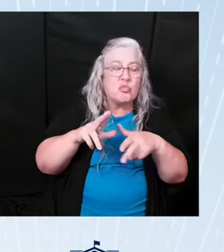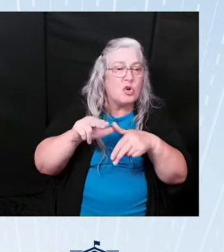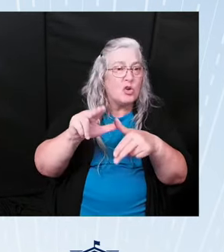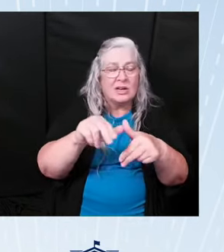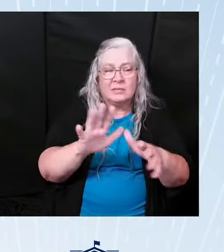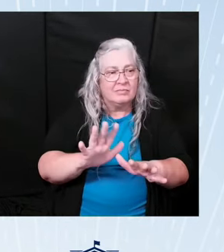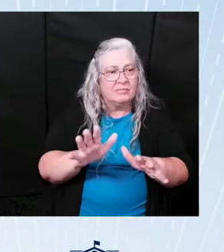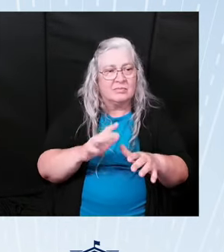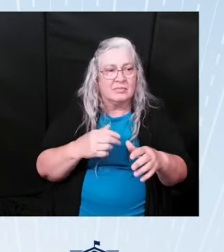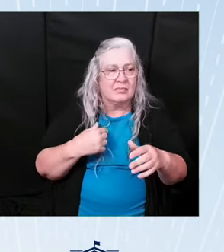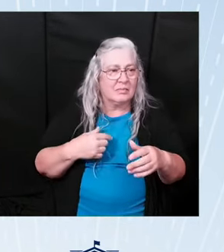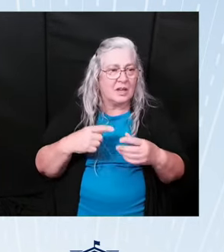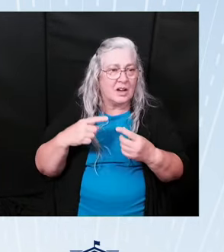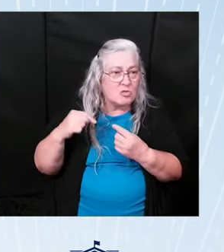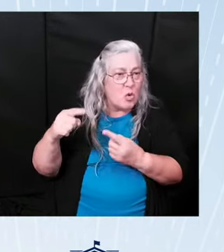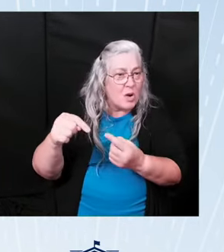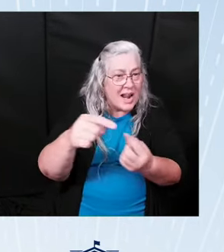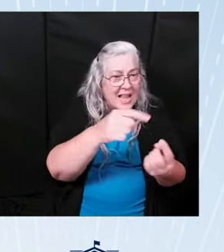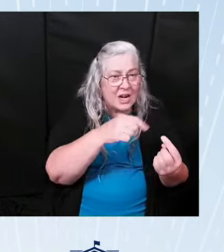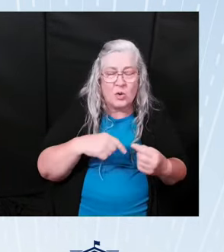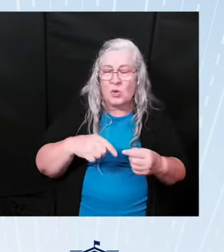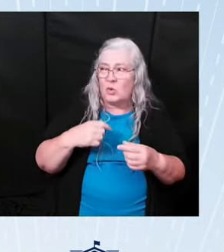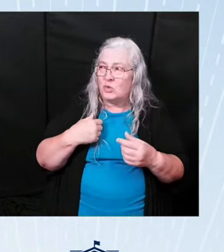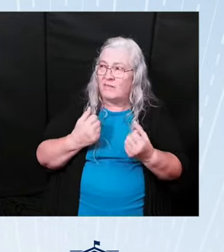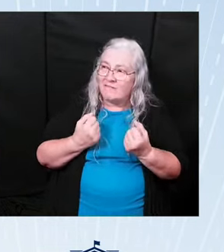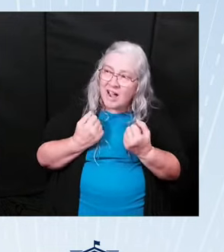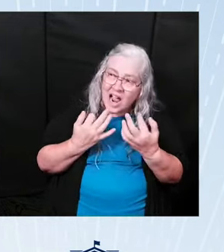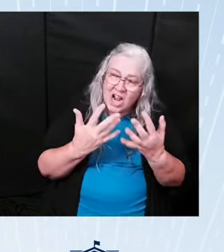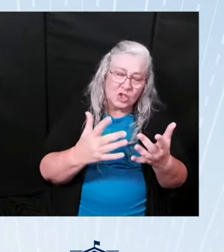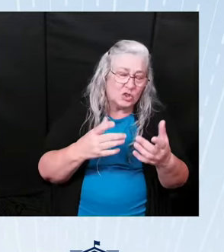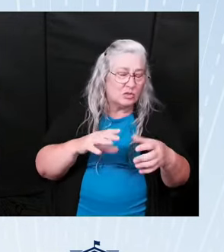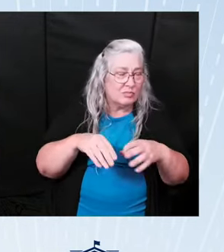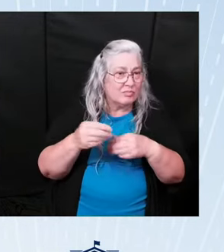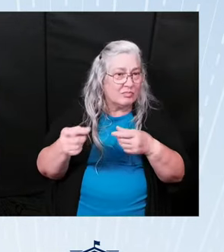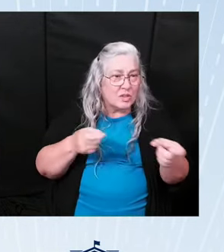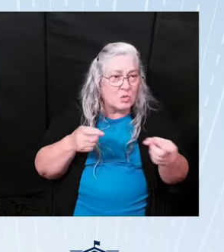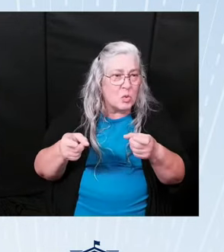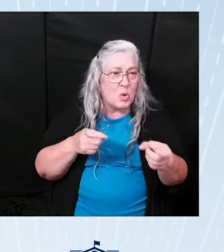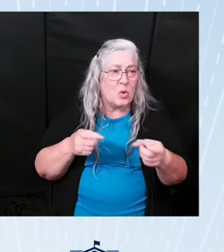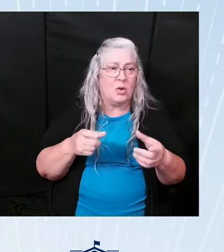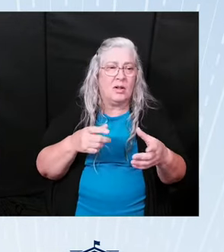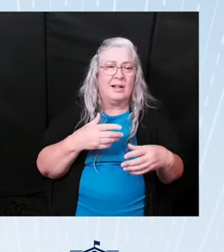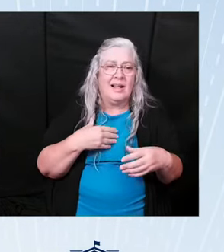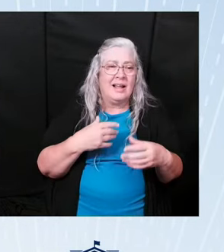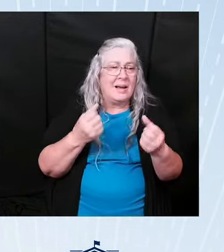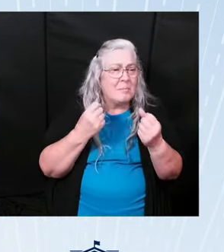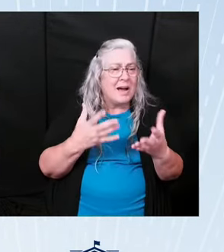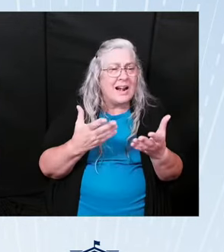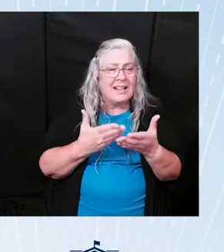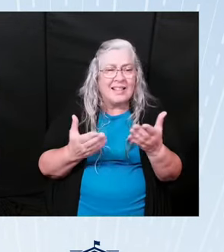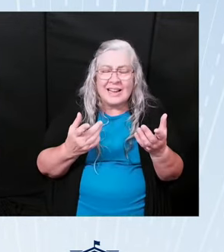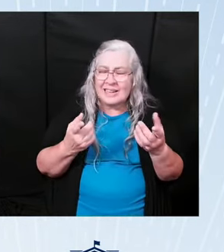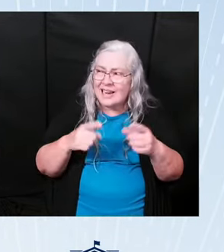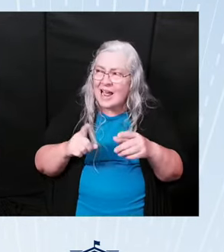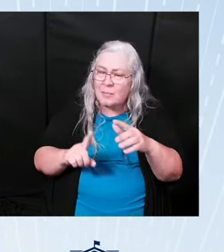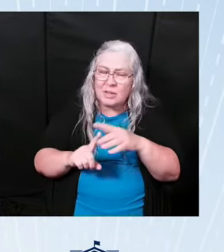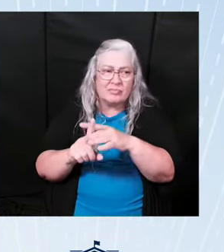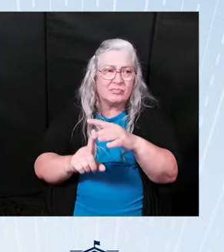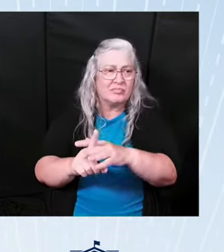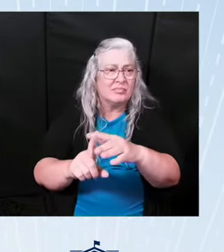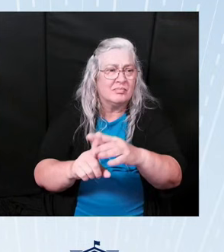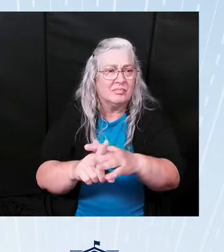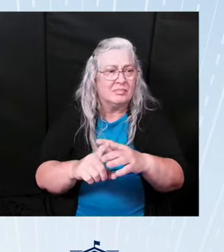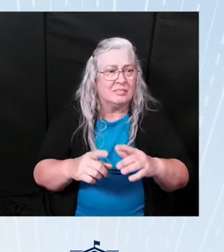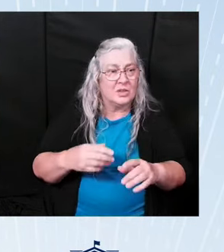us experienced in the last many years. In 2015, at the 10-year mark of Katrina, we in the city of New